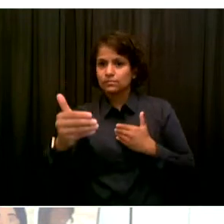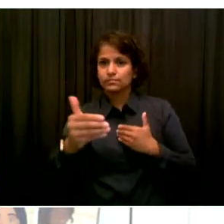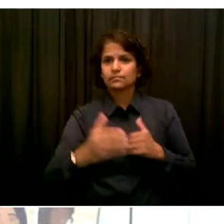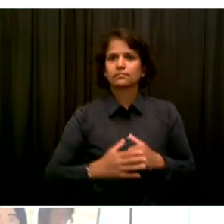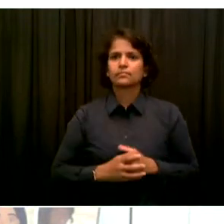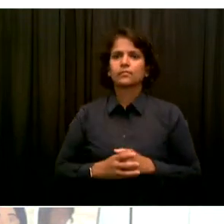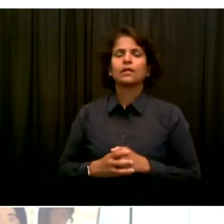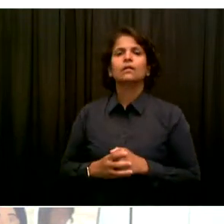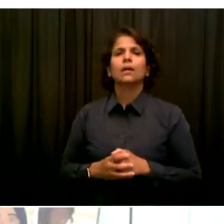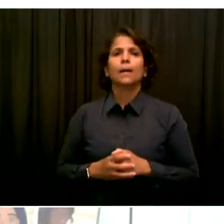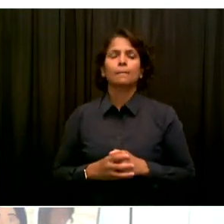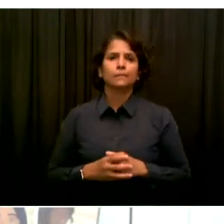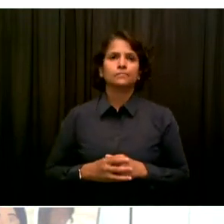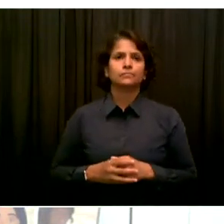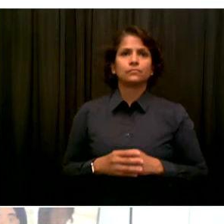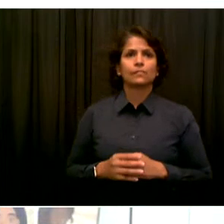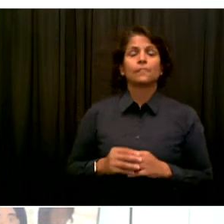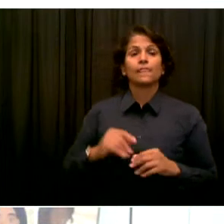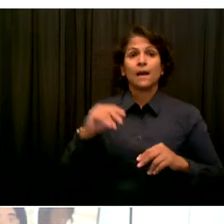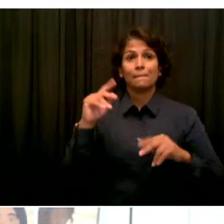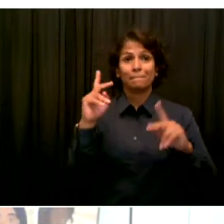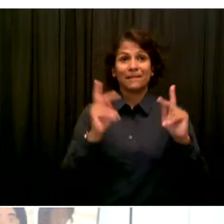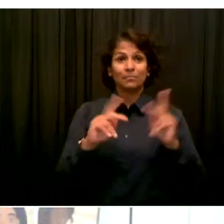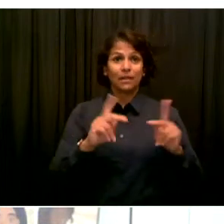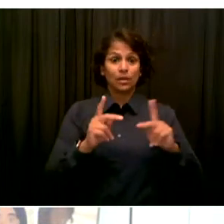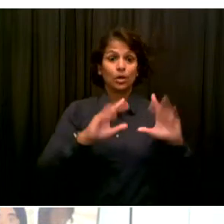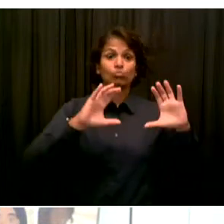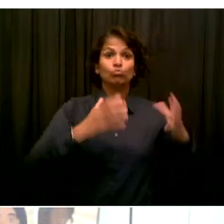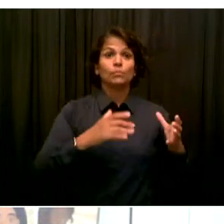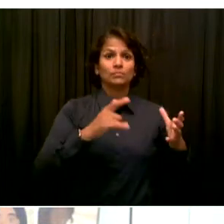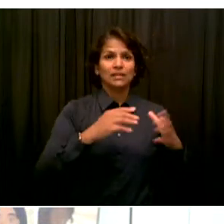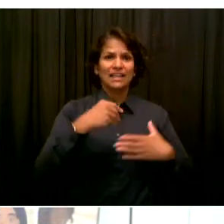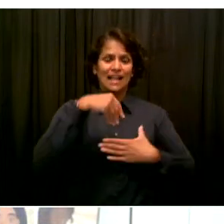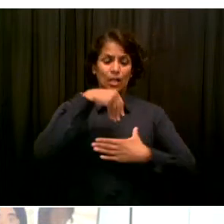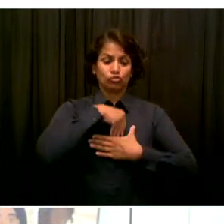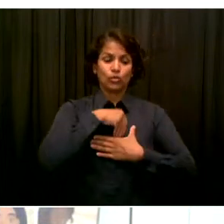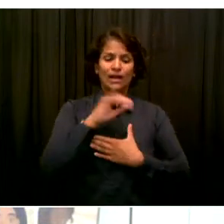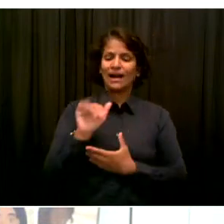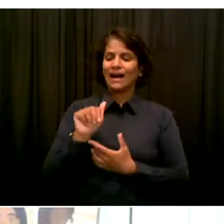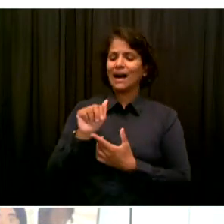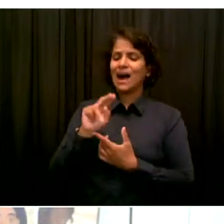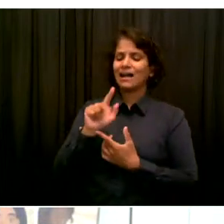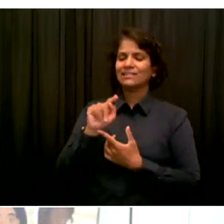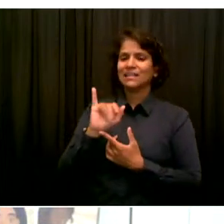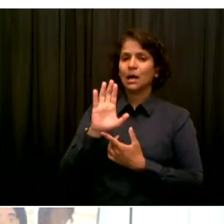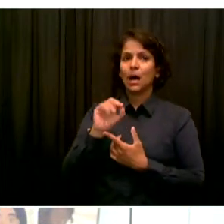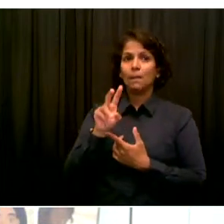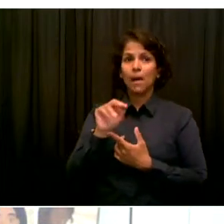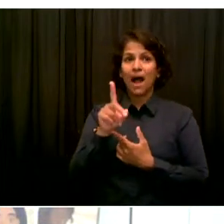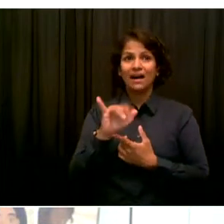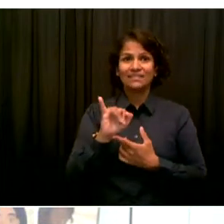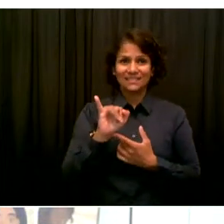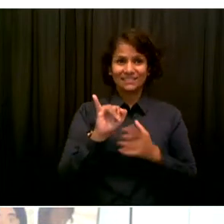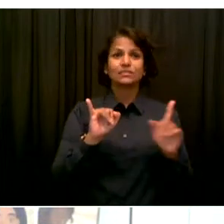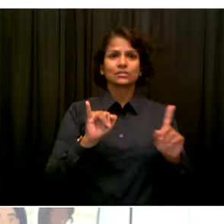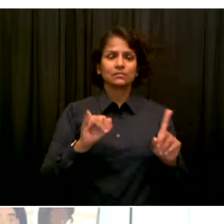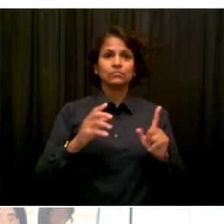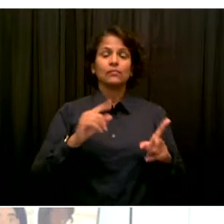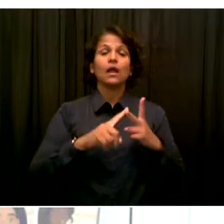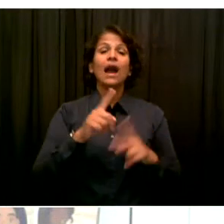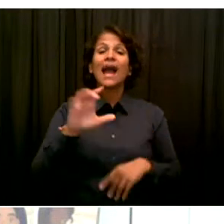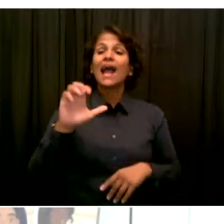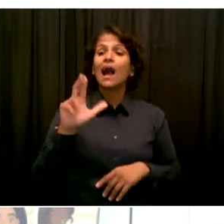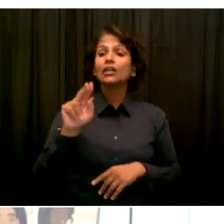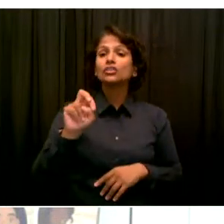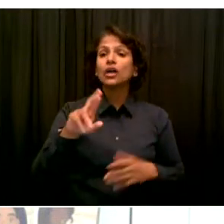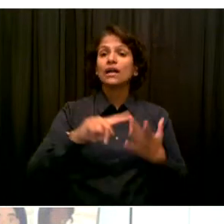for people who are significantly immunocompromised, such as patients with cancer undergoing chemotherapy, some patients who received an